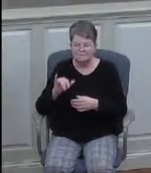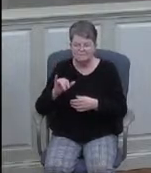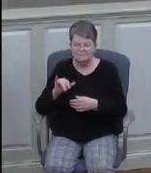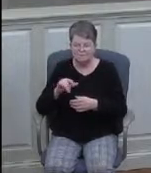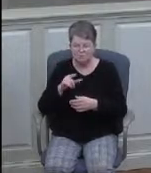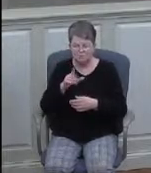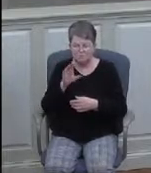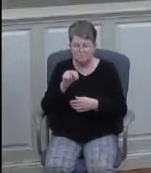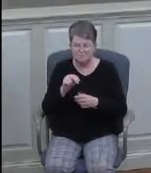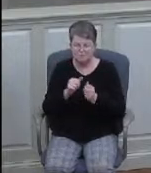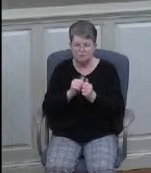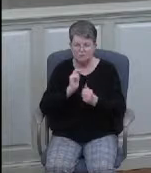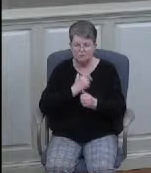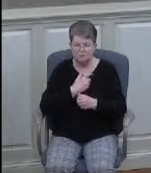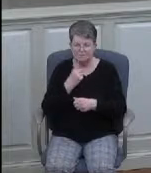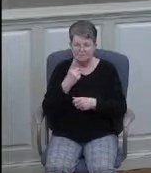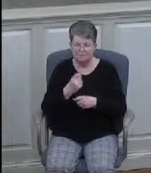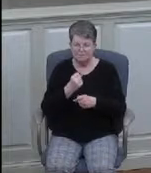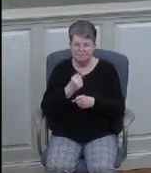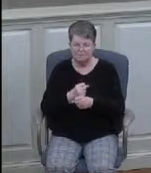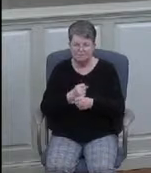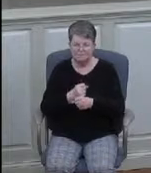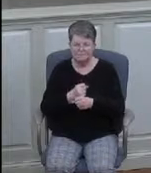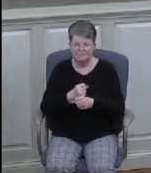you've been with us a year. Yep.